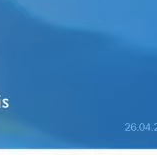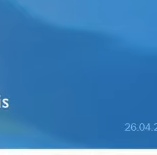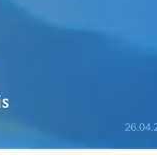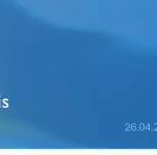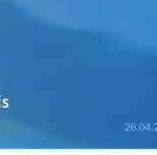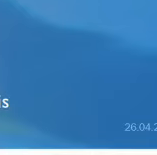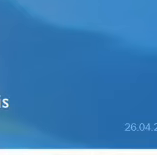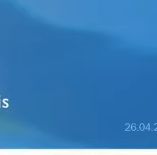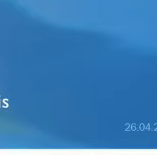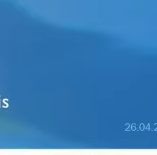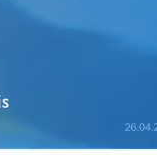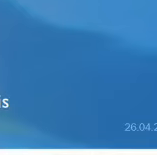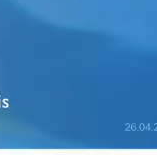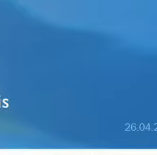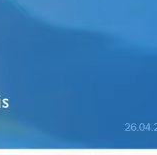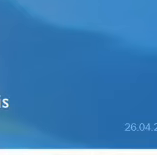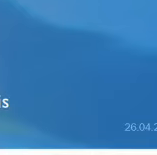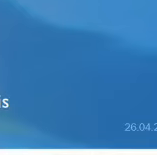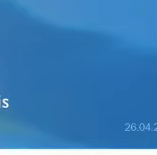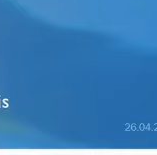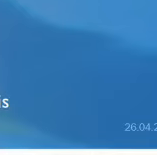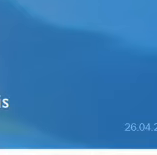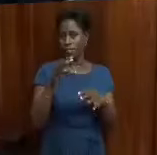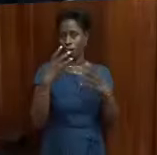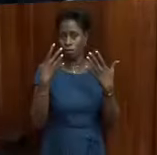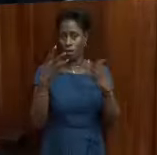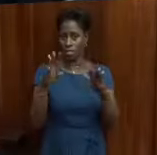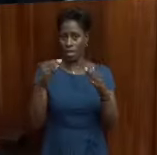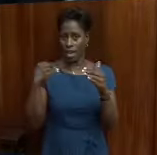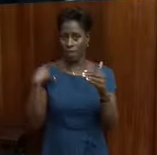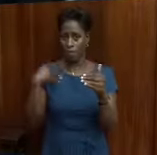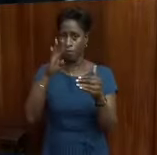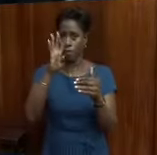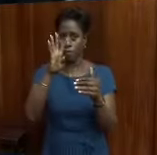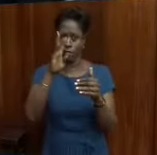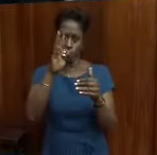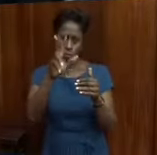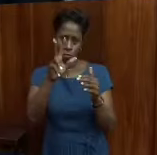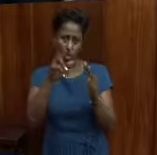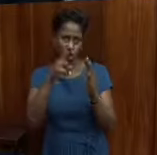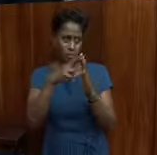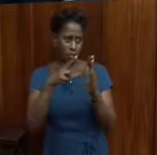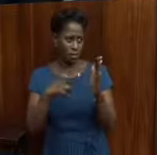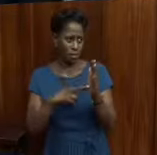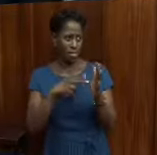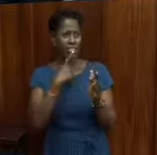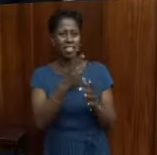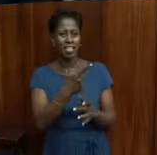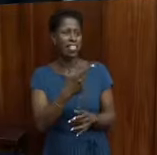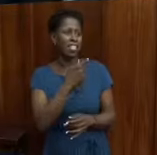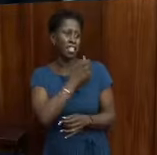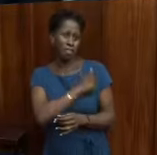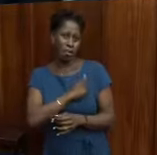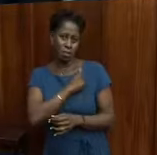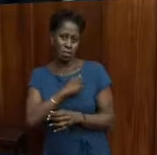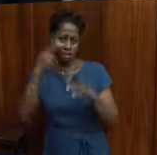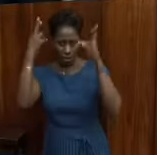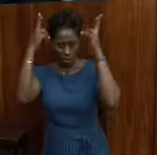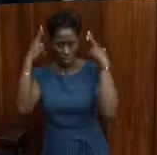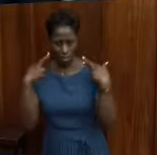1, 2, and 4. Mr. Speaker, I have already apologized to the Rastafarian community for the